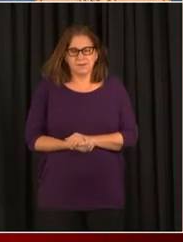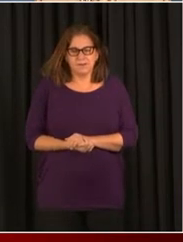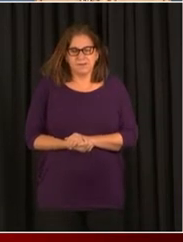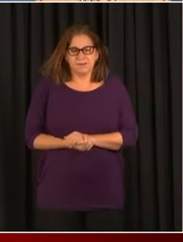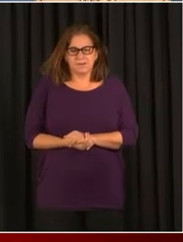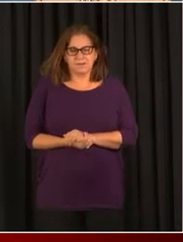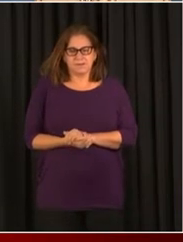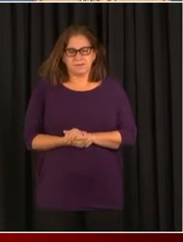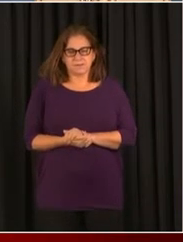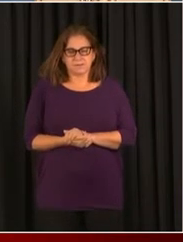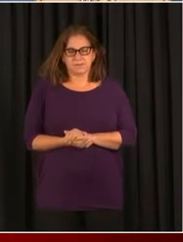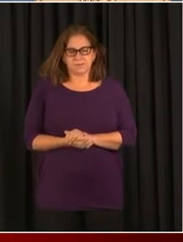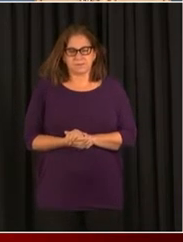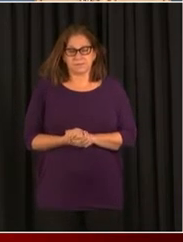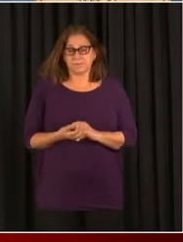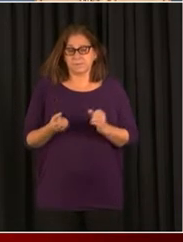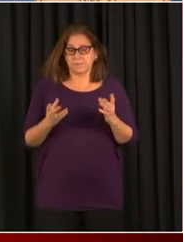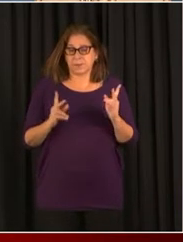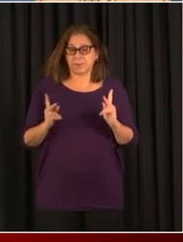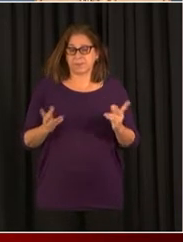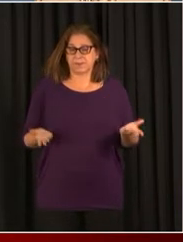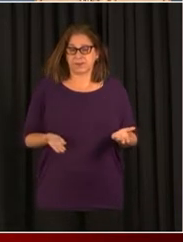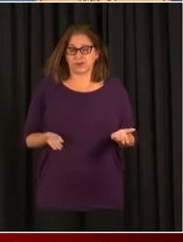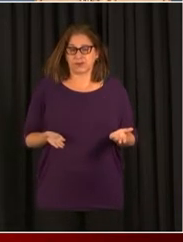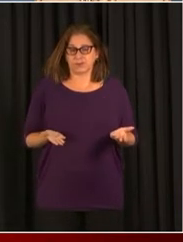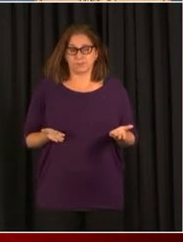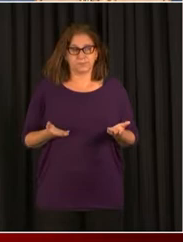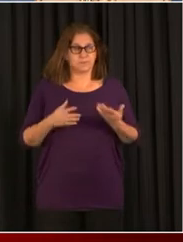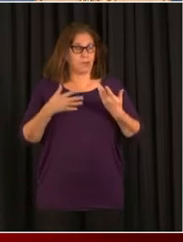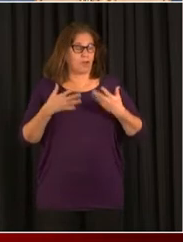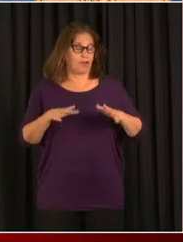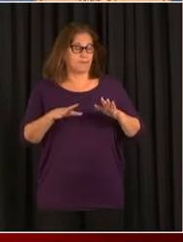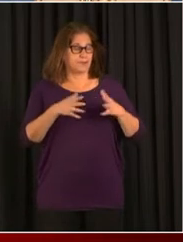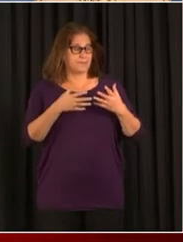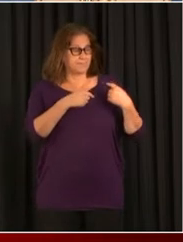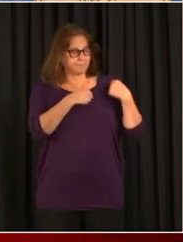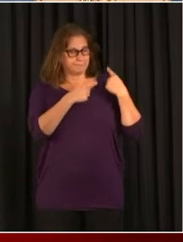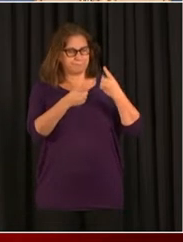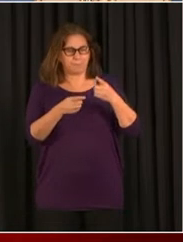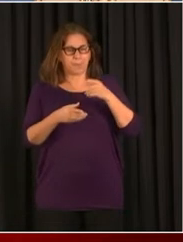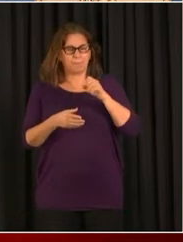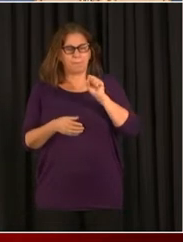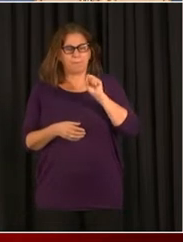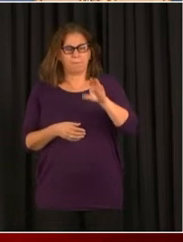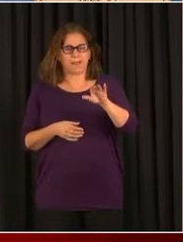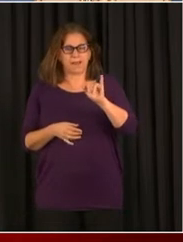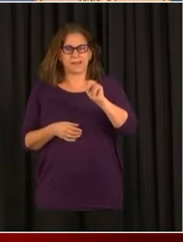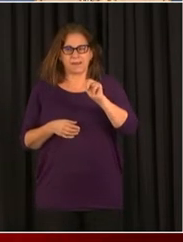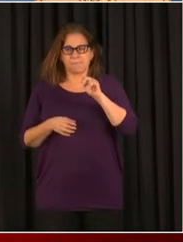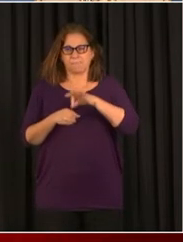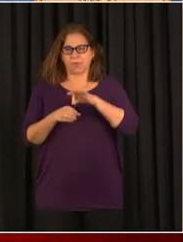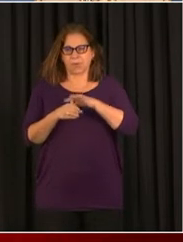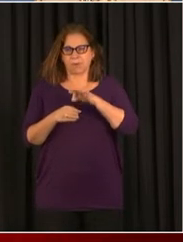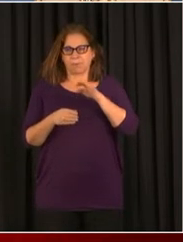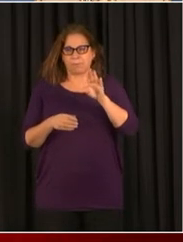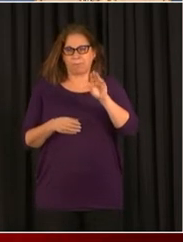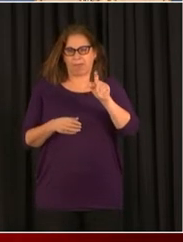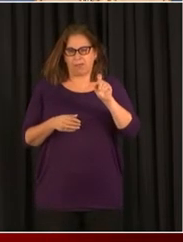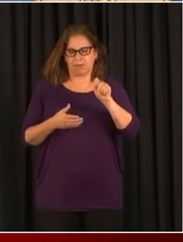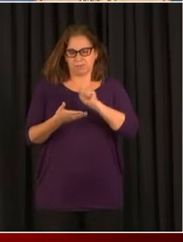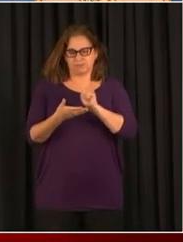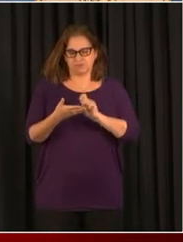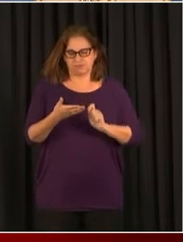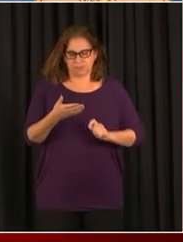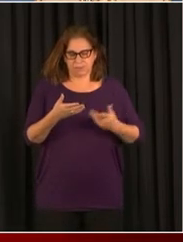their ballots by mail or one of our drop boxes, and I want to remind everybody that you can